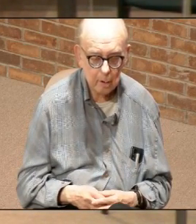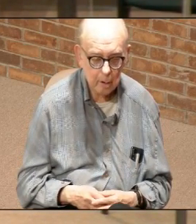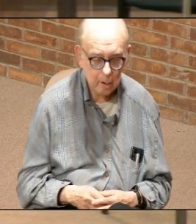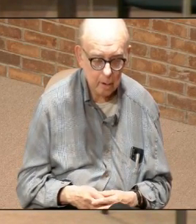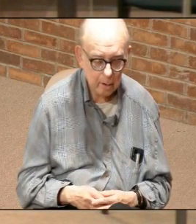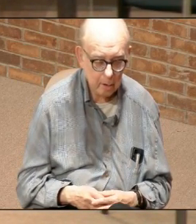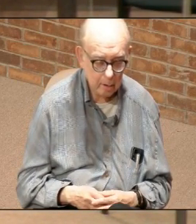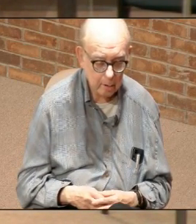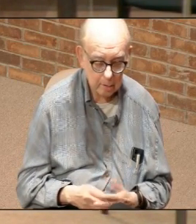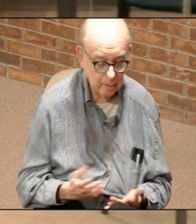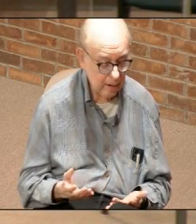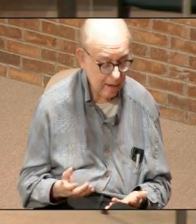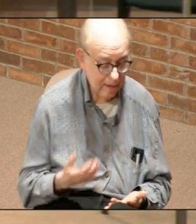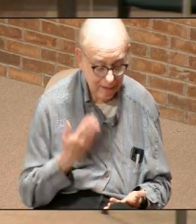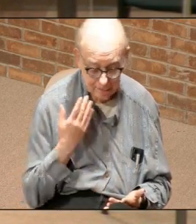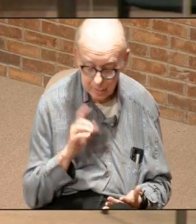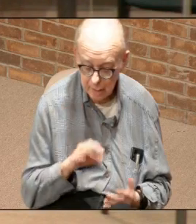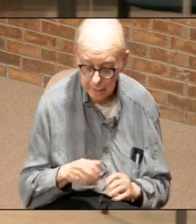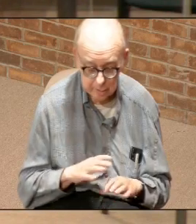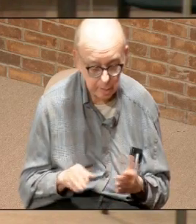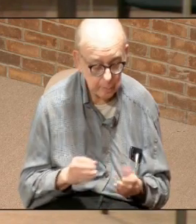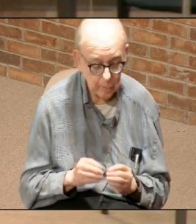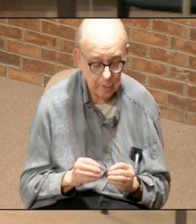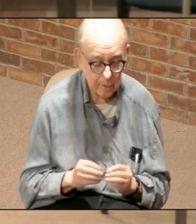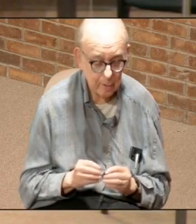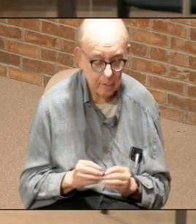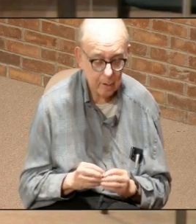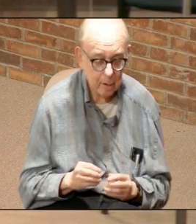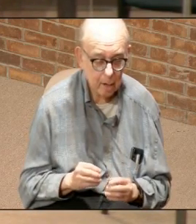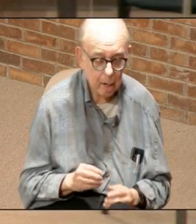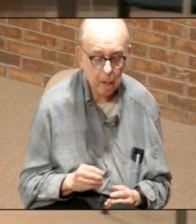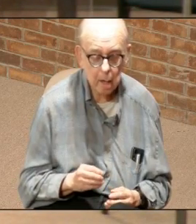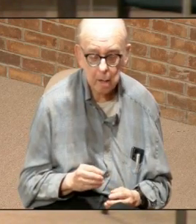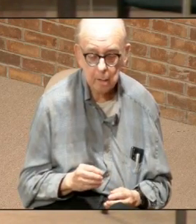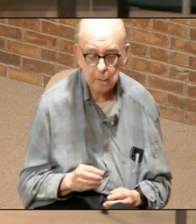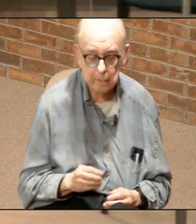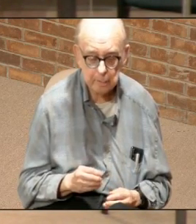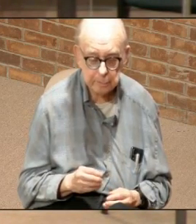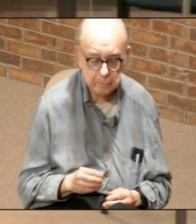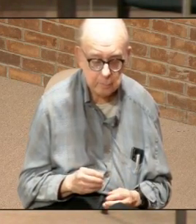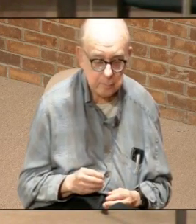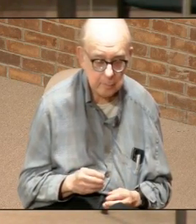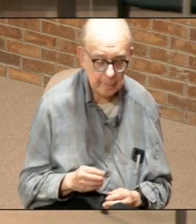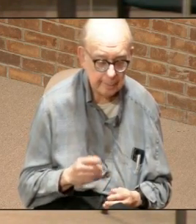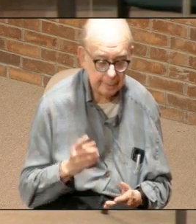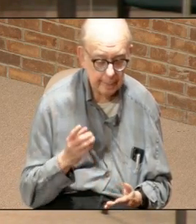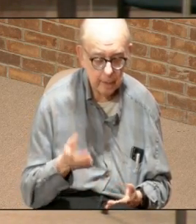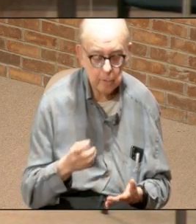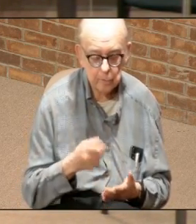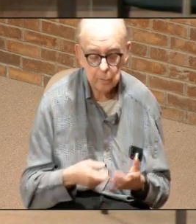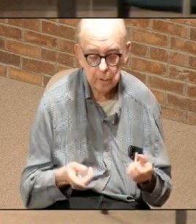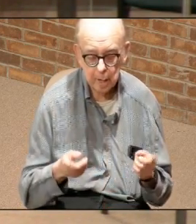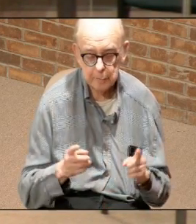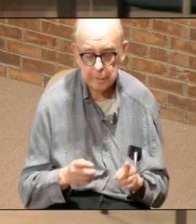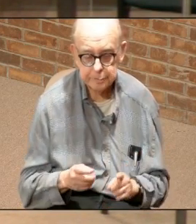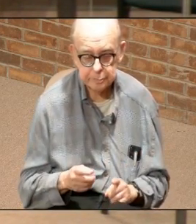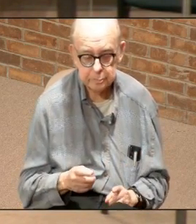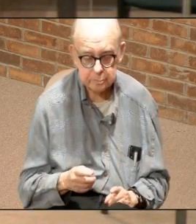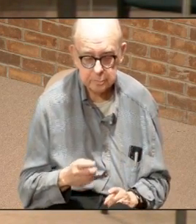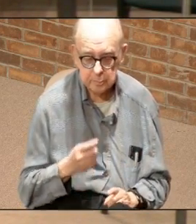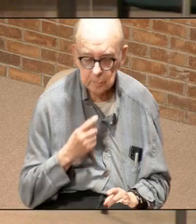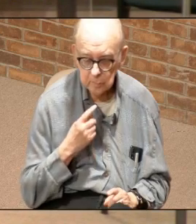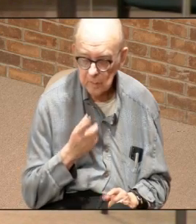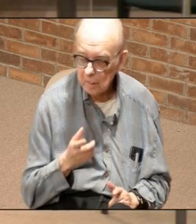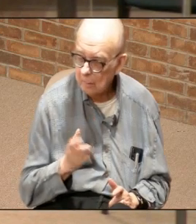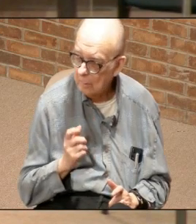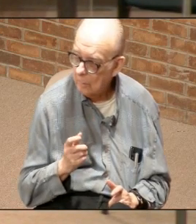I don't know how much more he could have done, but that was what he did. So here's what happens, okay? And I'll tell you real